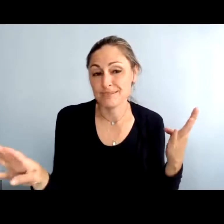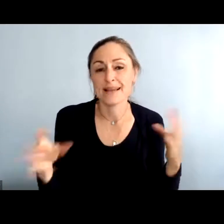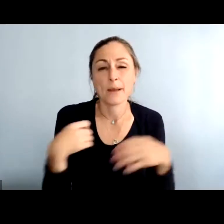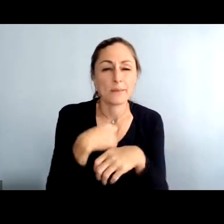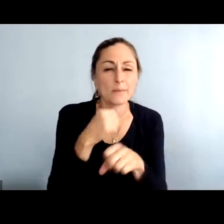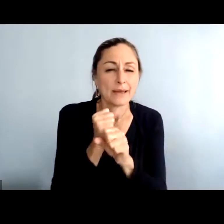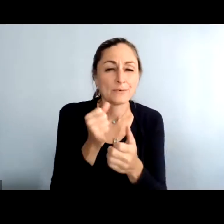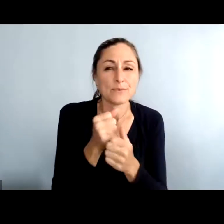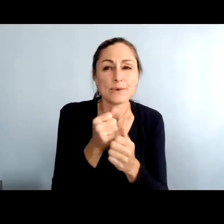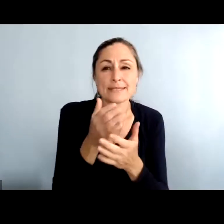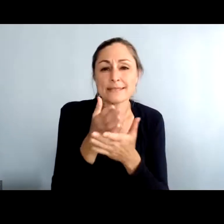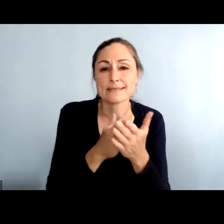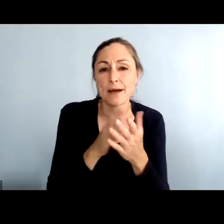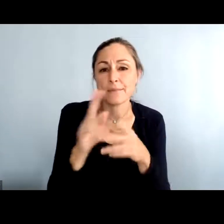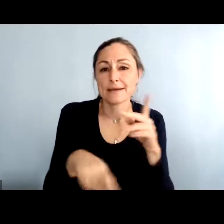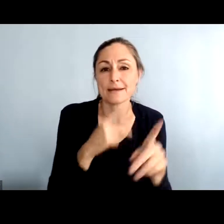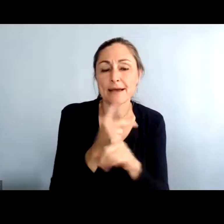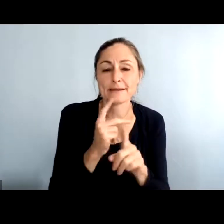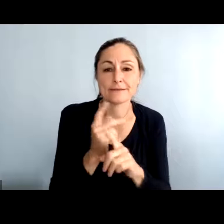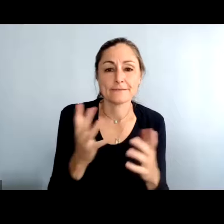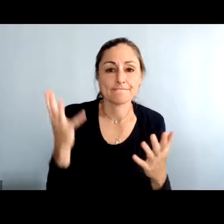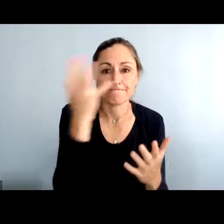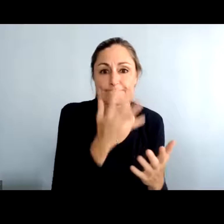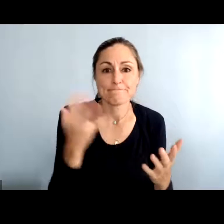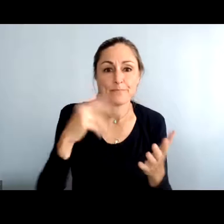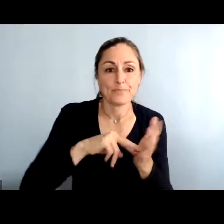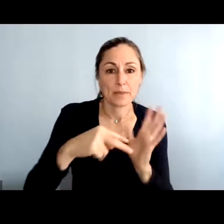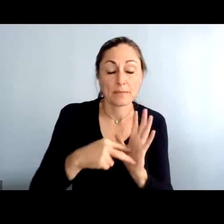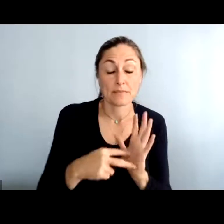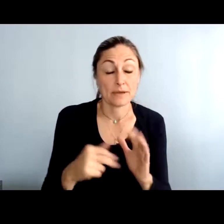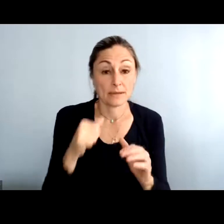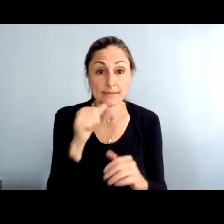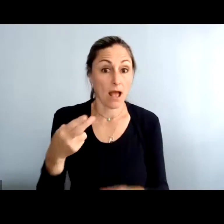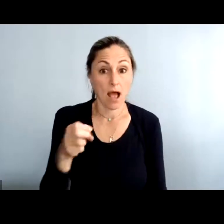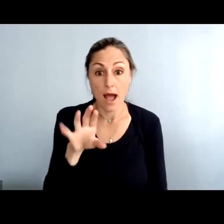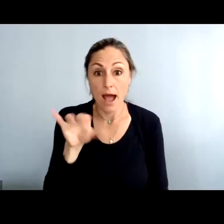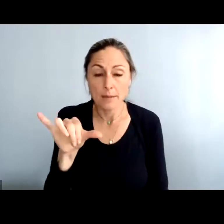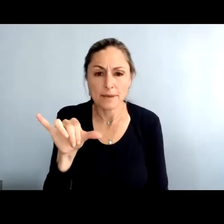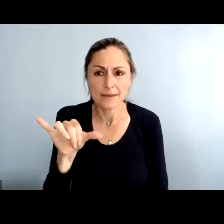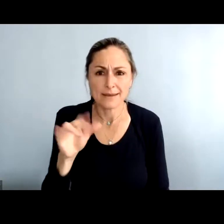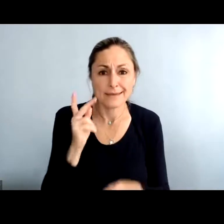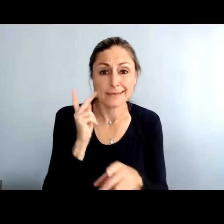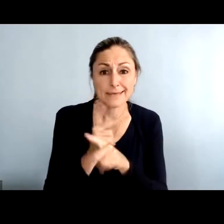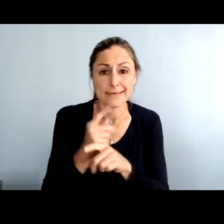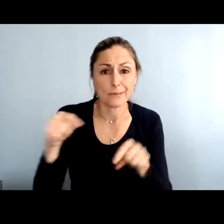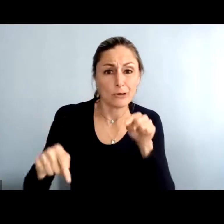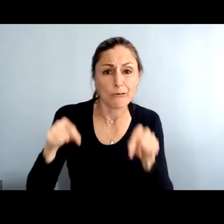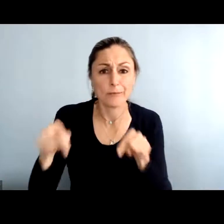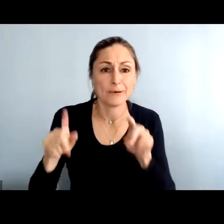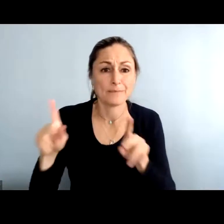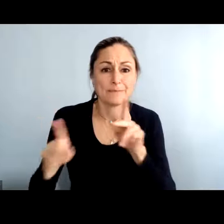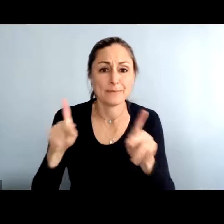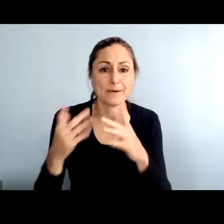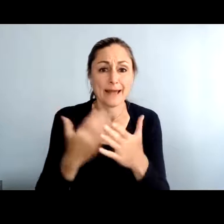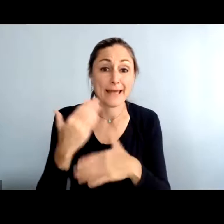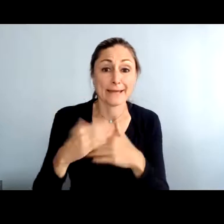of aesthetic purpose. It is not a hobby to keep the cripple's hands busy, and it is